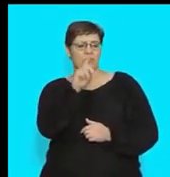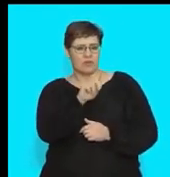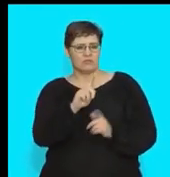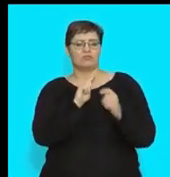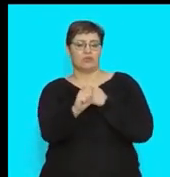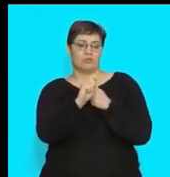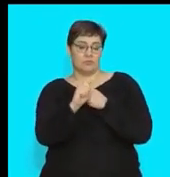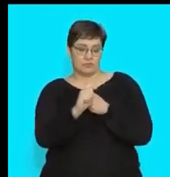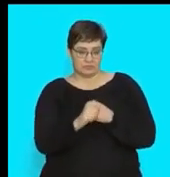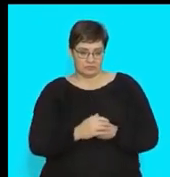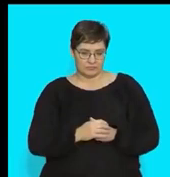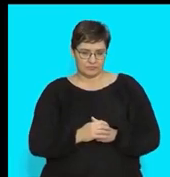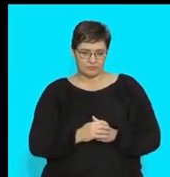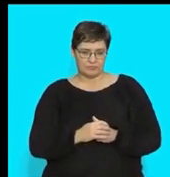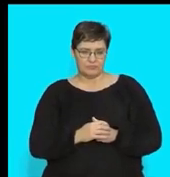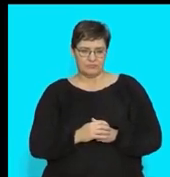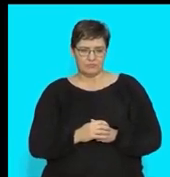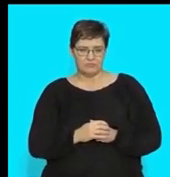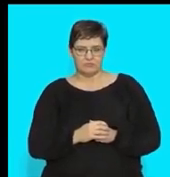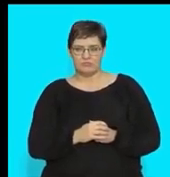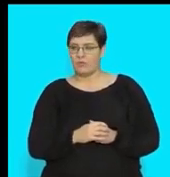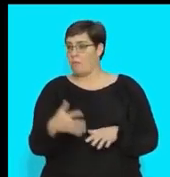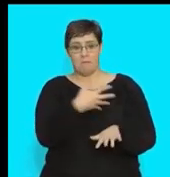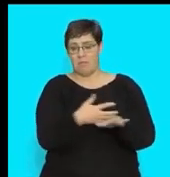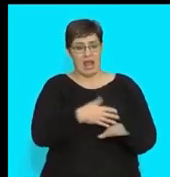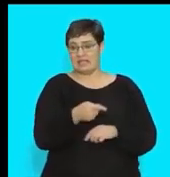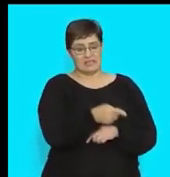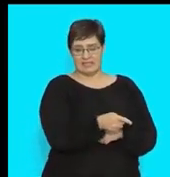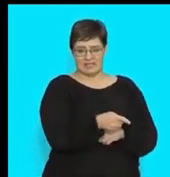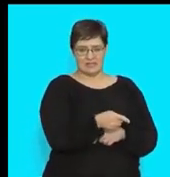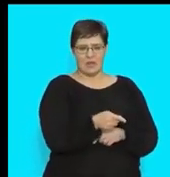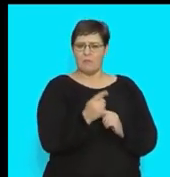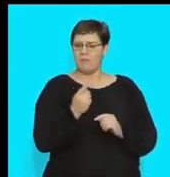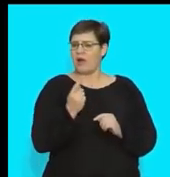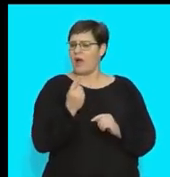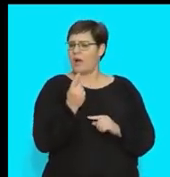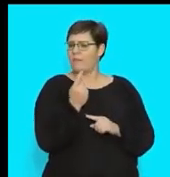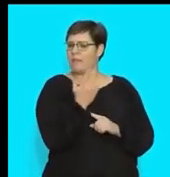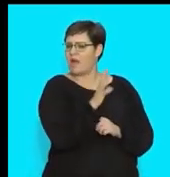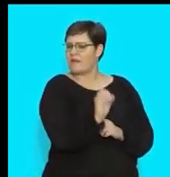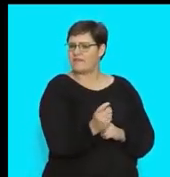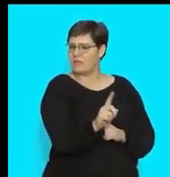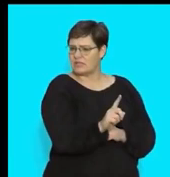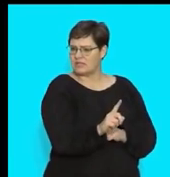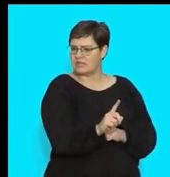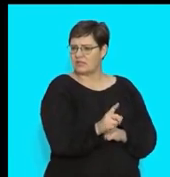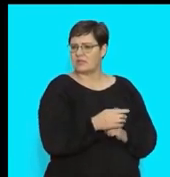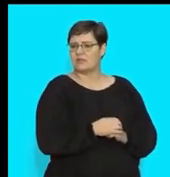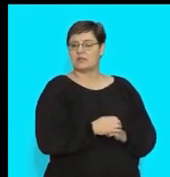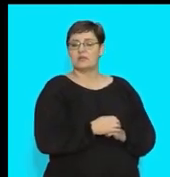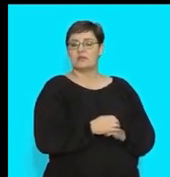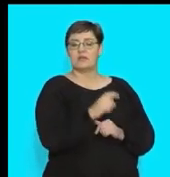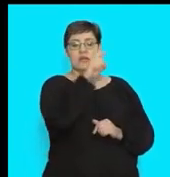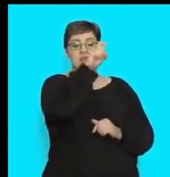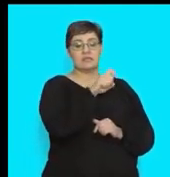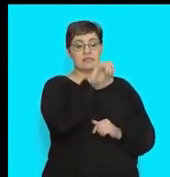means transport. Right, now we don't have blood, but what does the plant have? This is xylem,